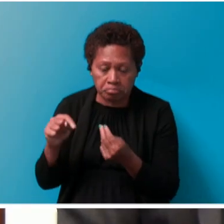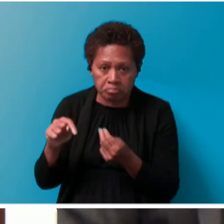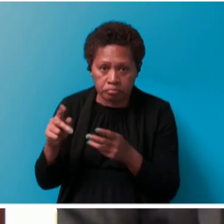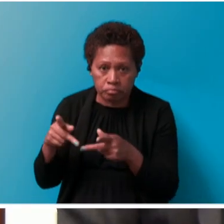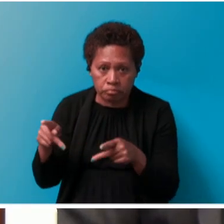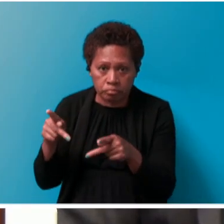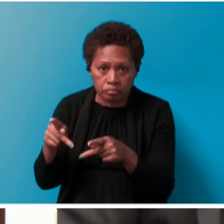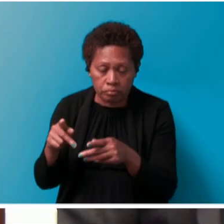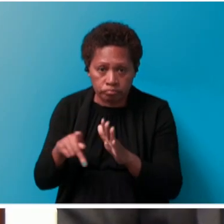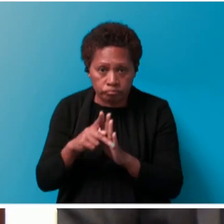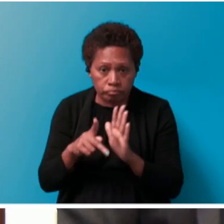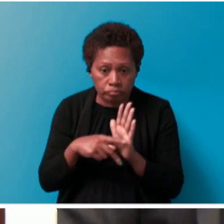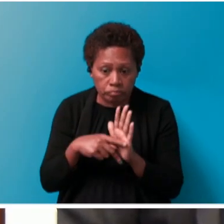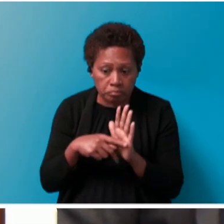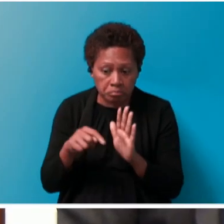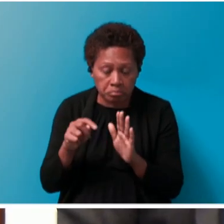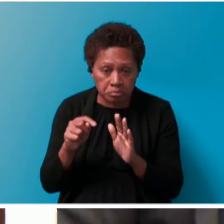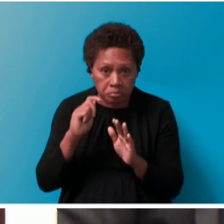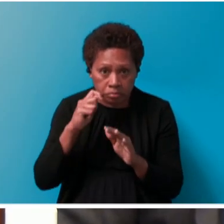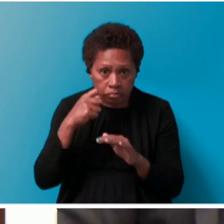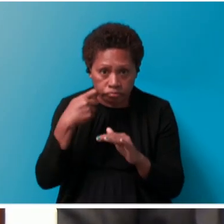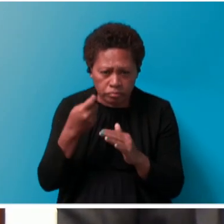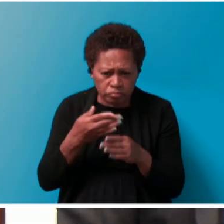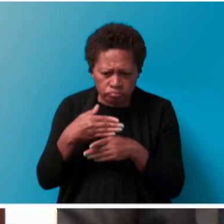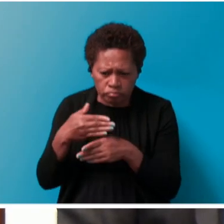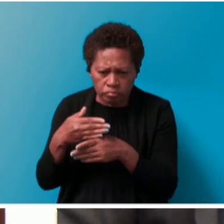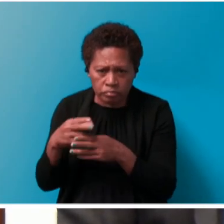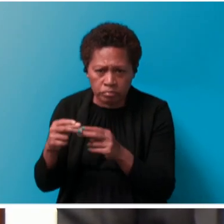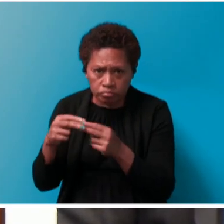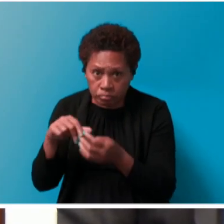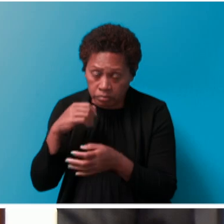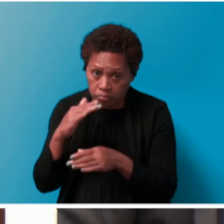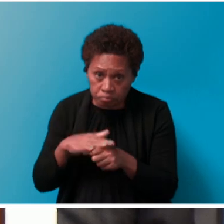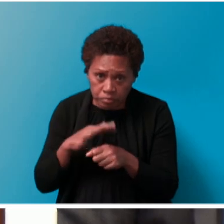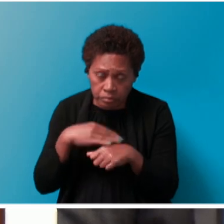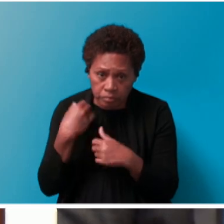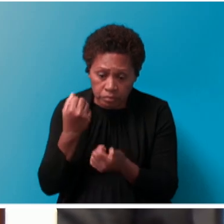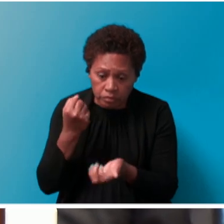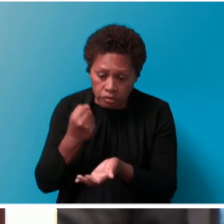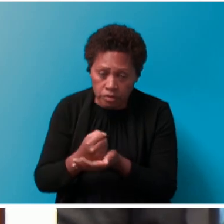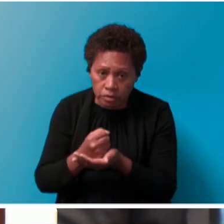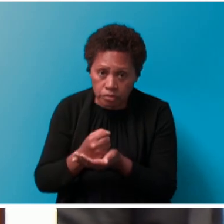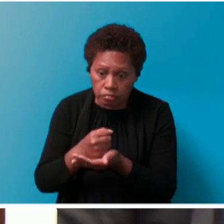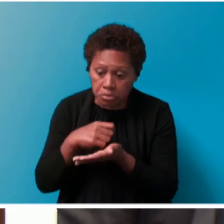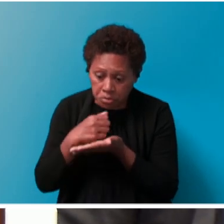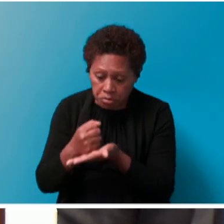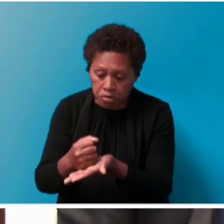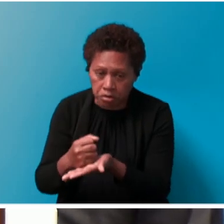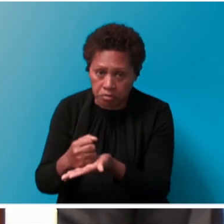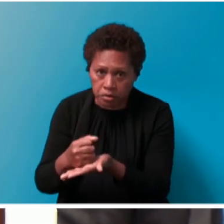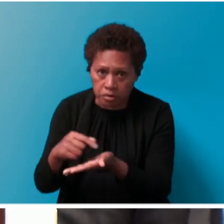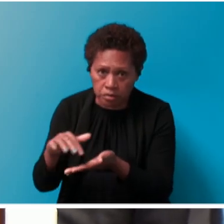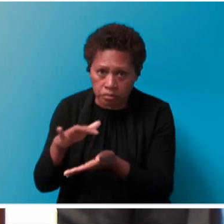Speaker, sir, will serve as a guiding framework to ensure that families are adequately supported throughout the transition